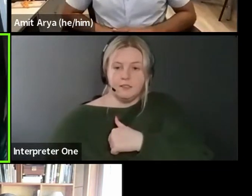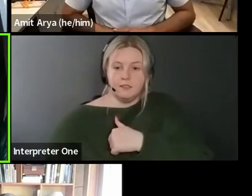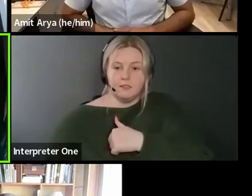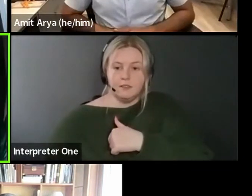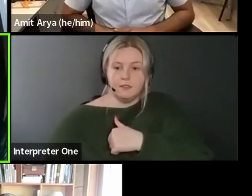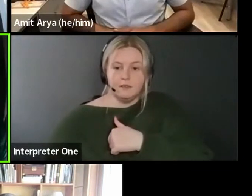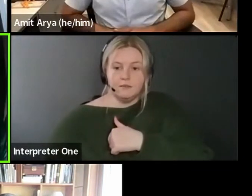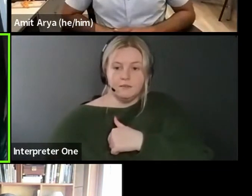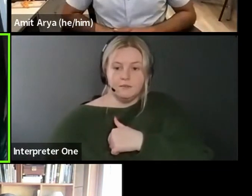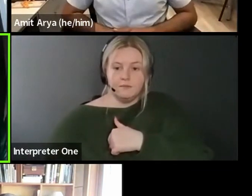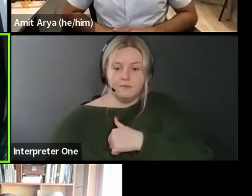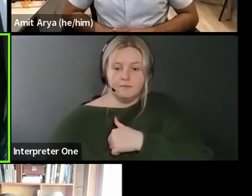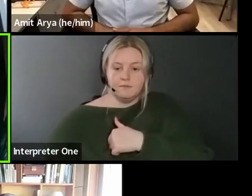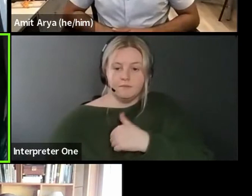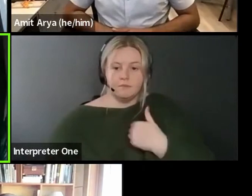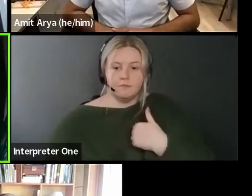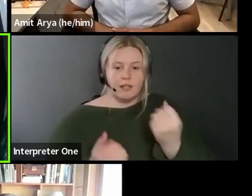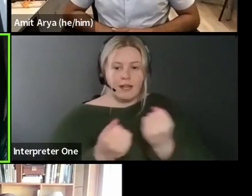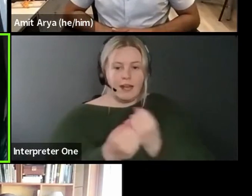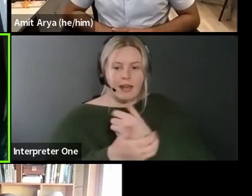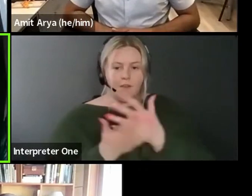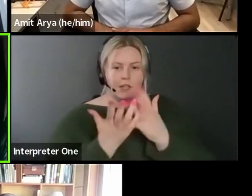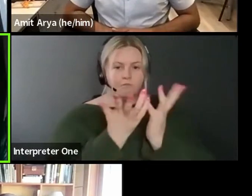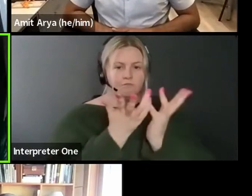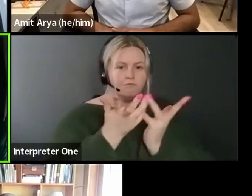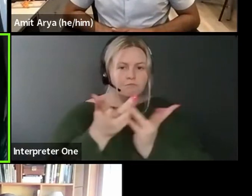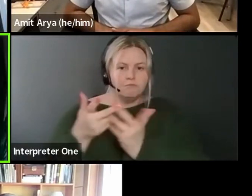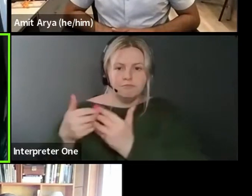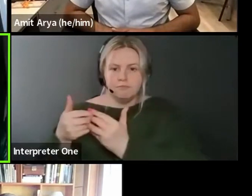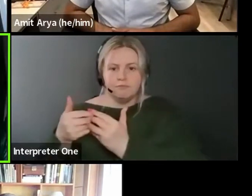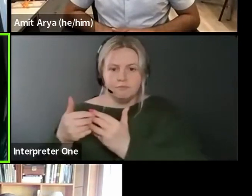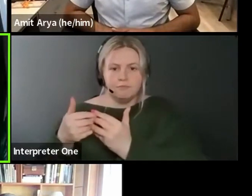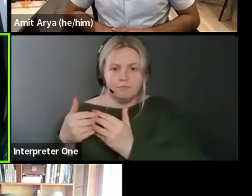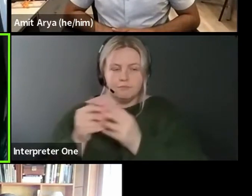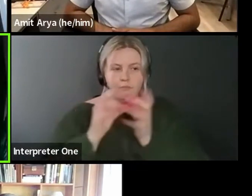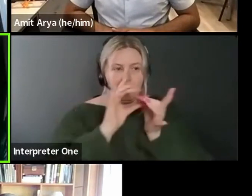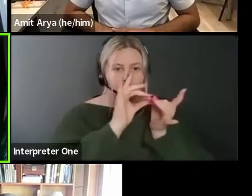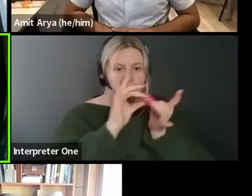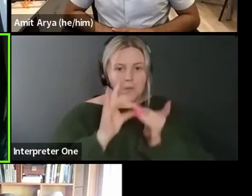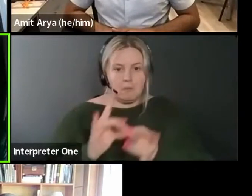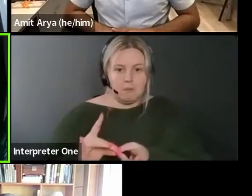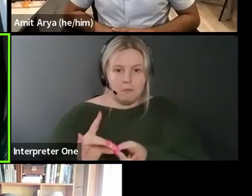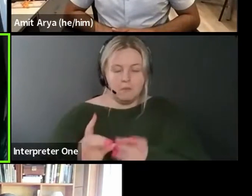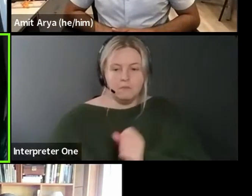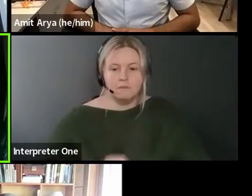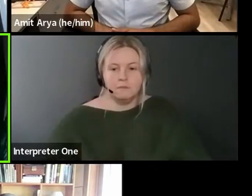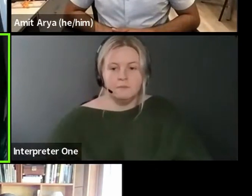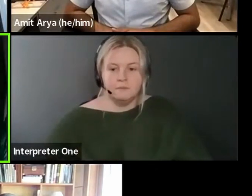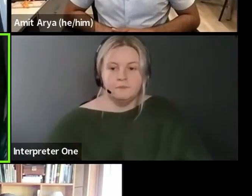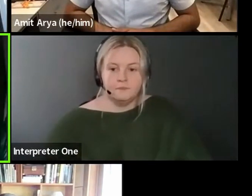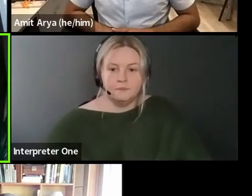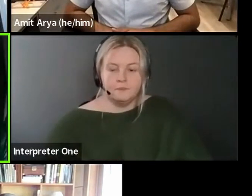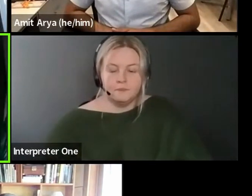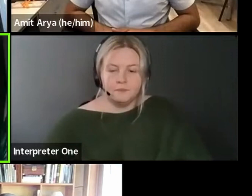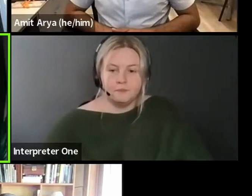kind of tie everything back, or however you say it in English. But